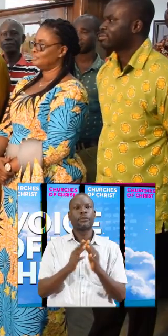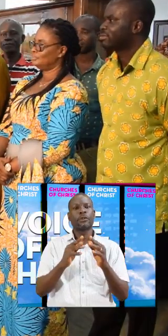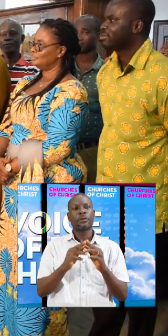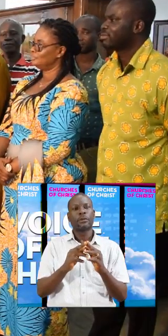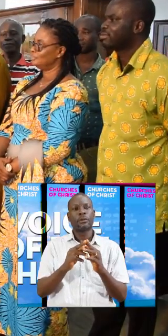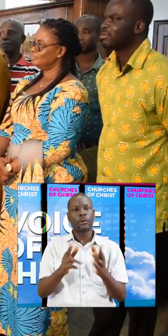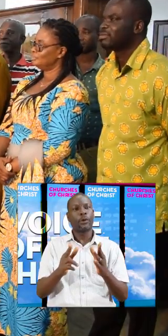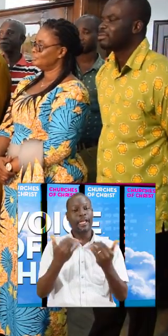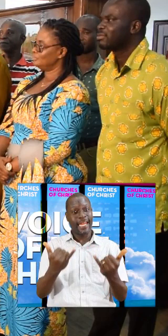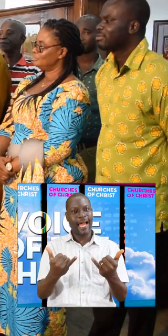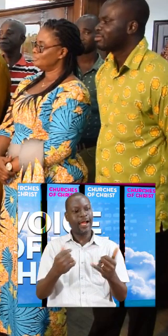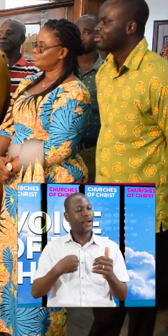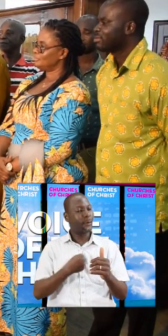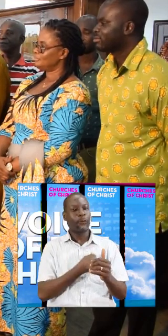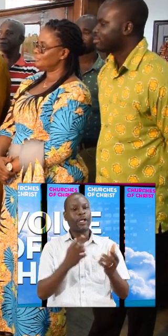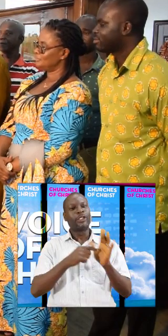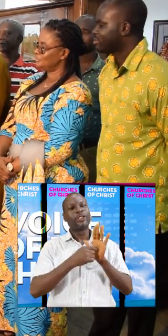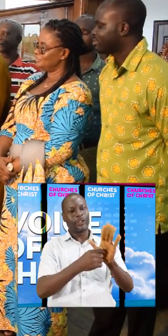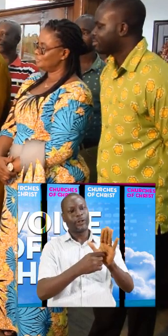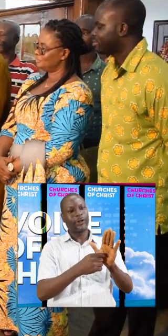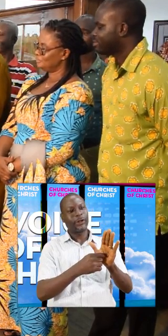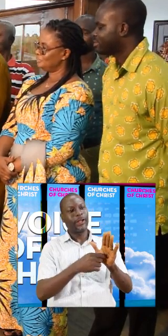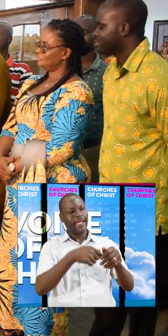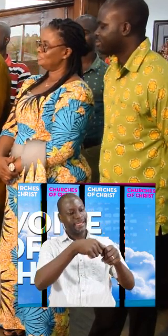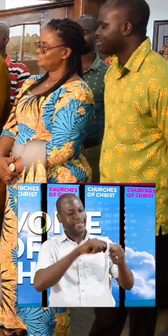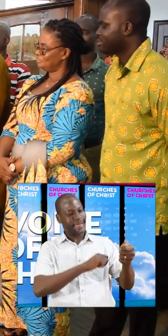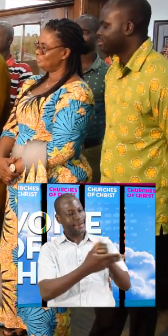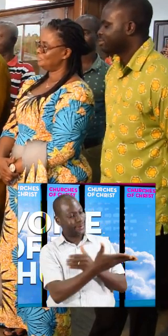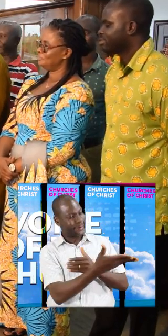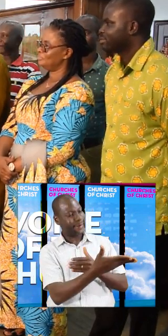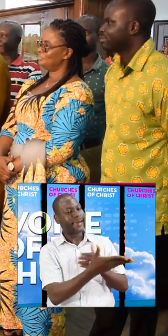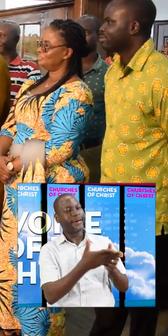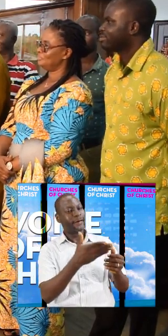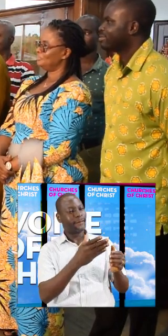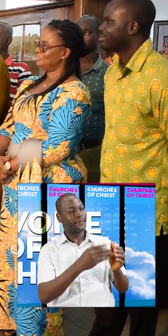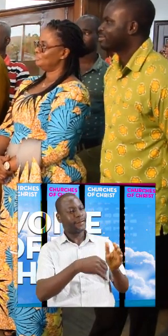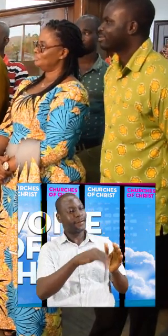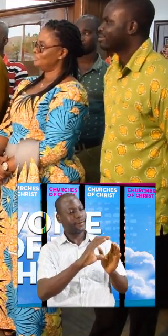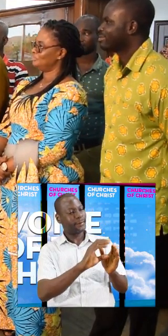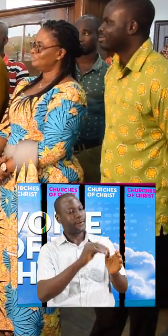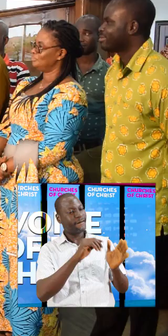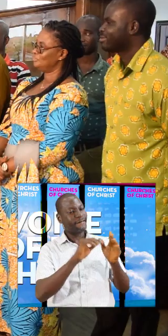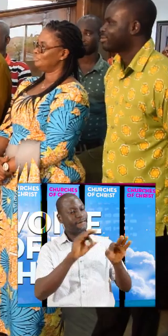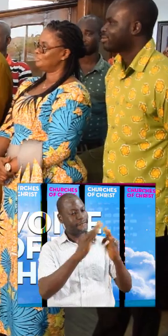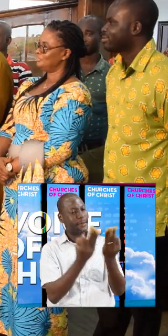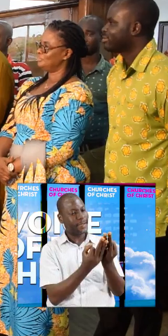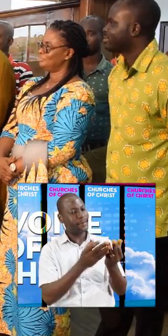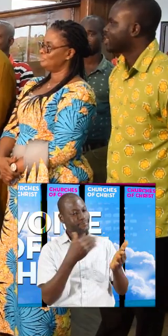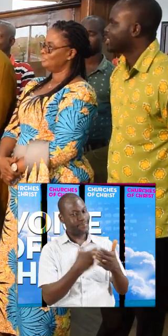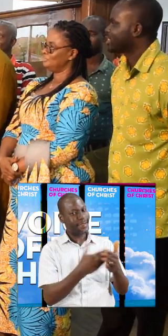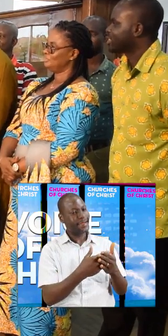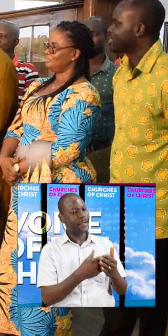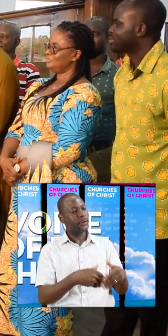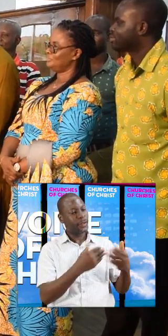Interior Bray, you presented Sir Cheki, the Ministry of Education, through when you see a war,